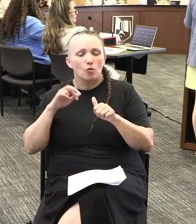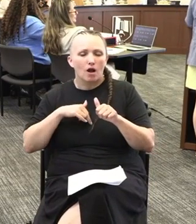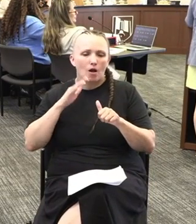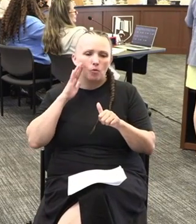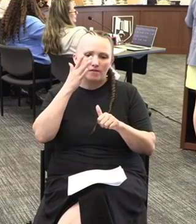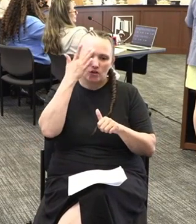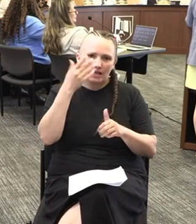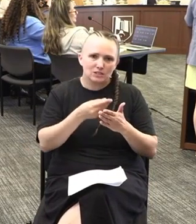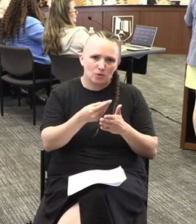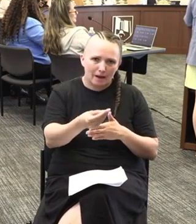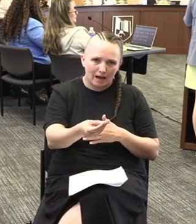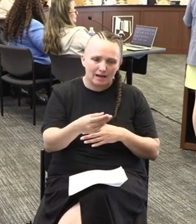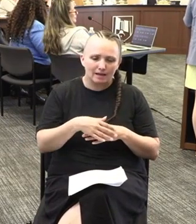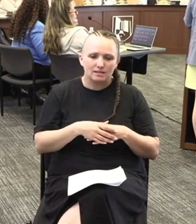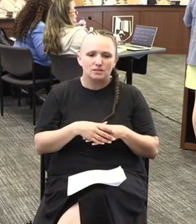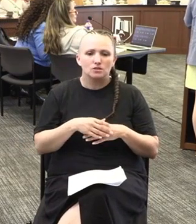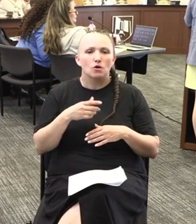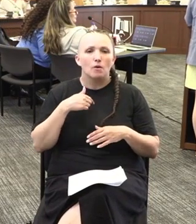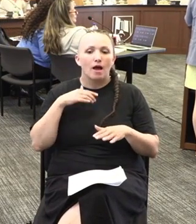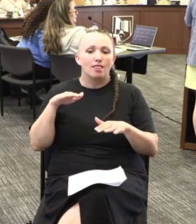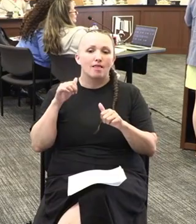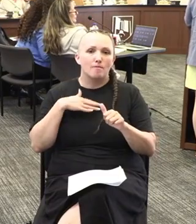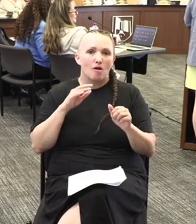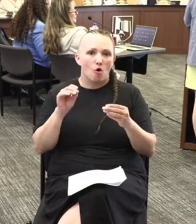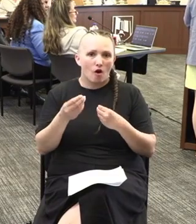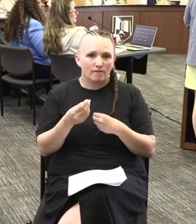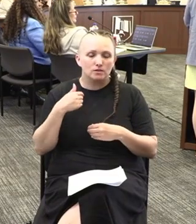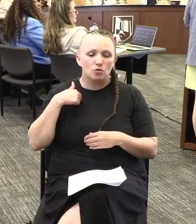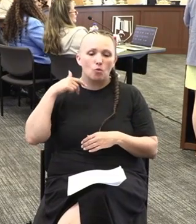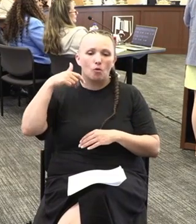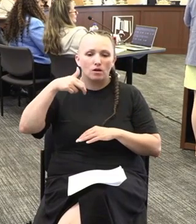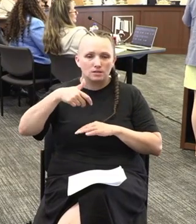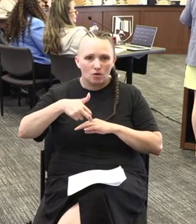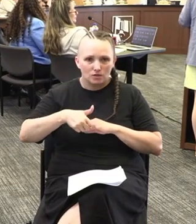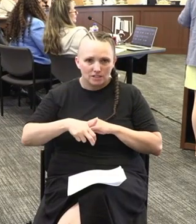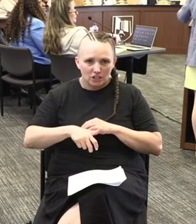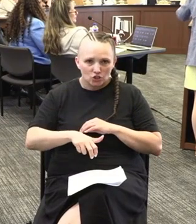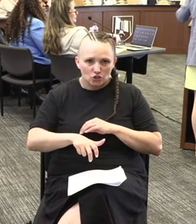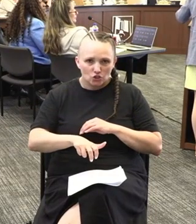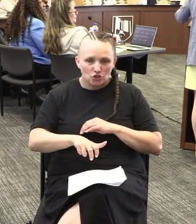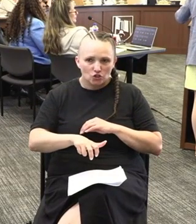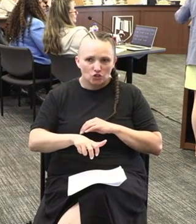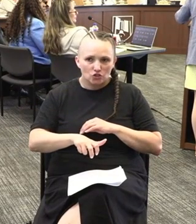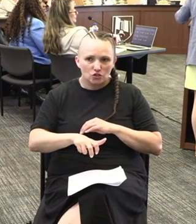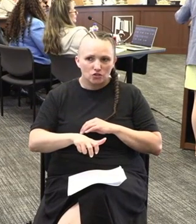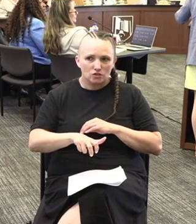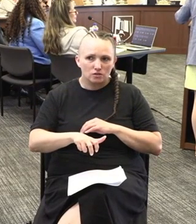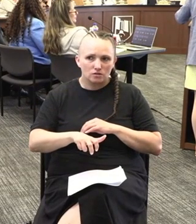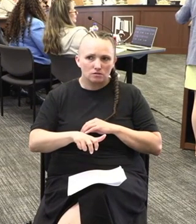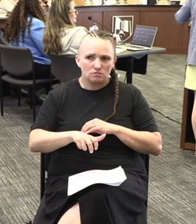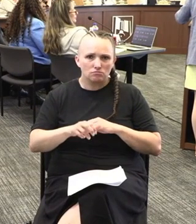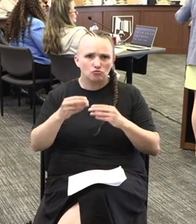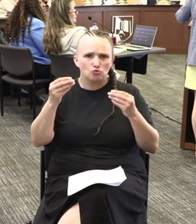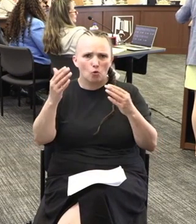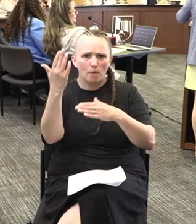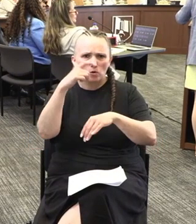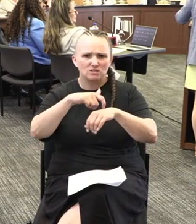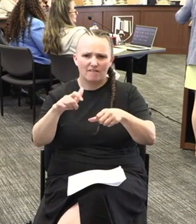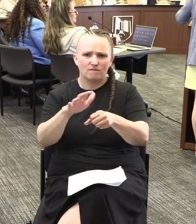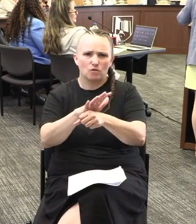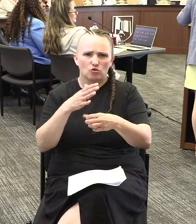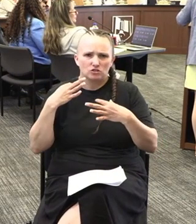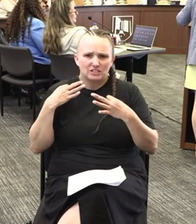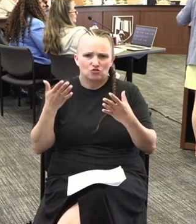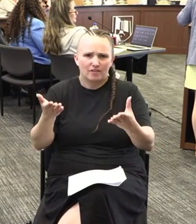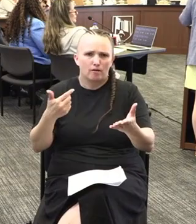I purposely left my office, walked down the stairs at the end of the day. The store was full in the morning, okay? It was full.